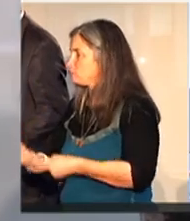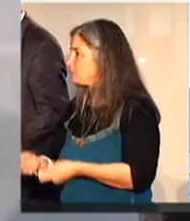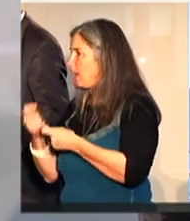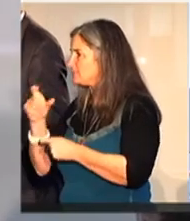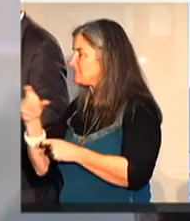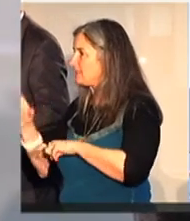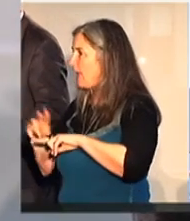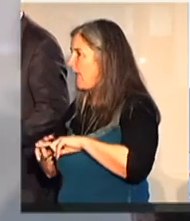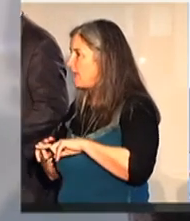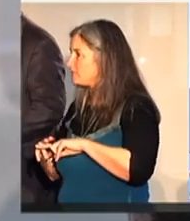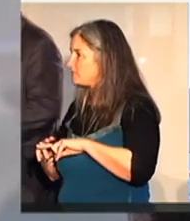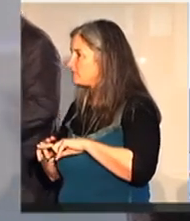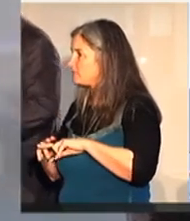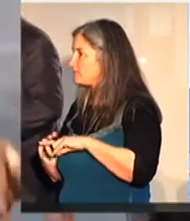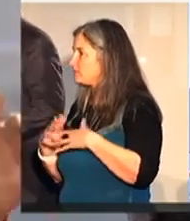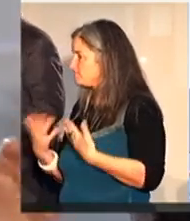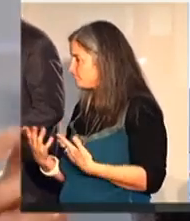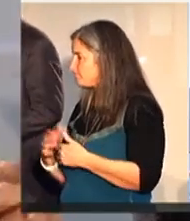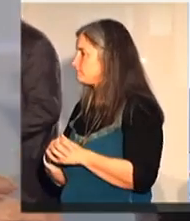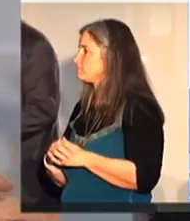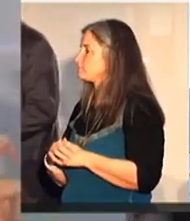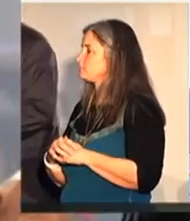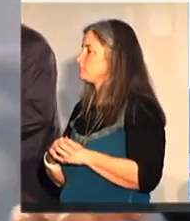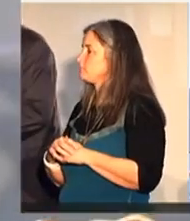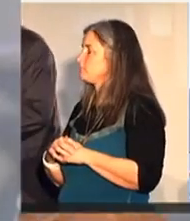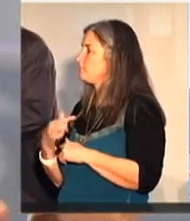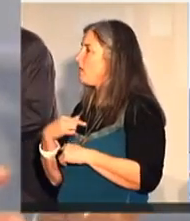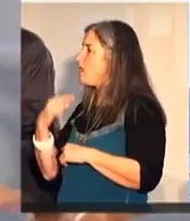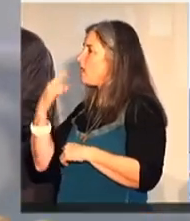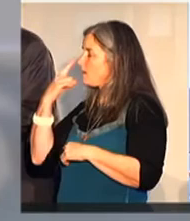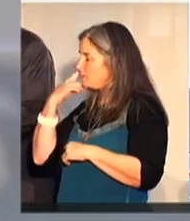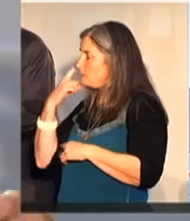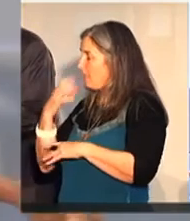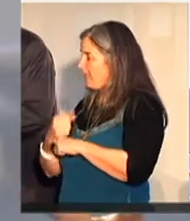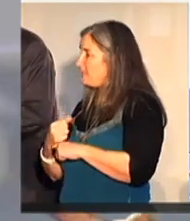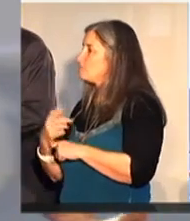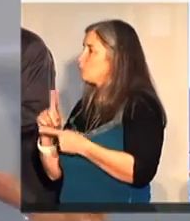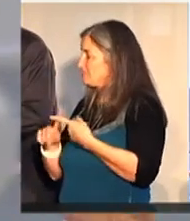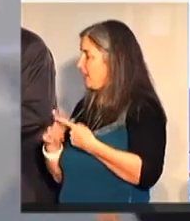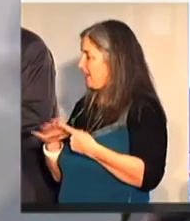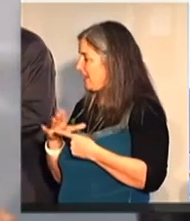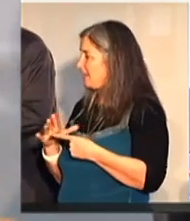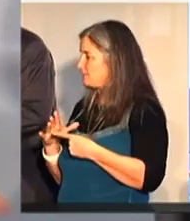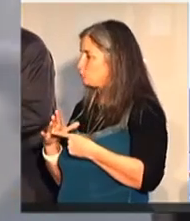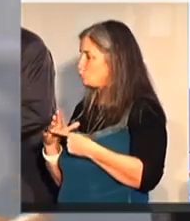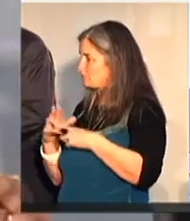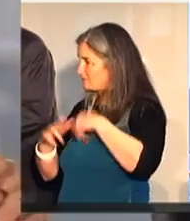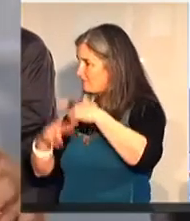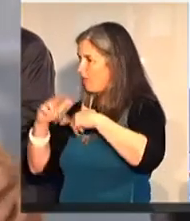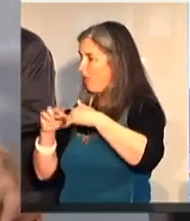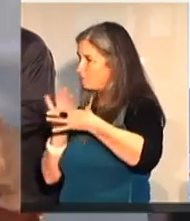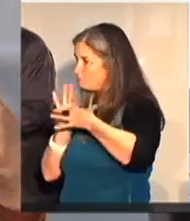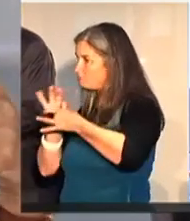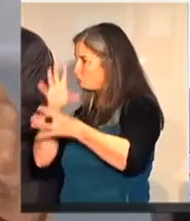So I think that we've got to still work on developing that trust,